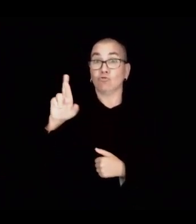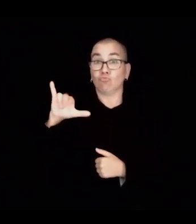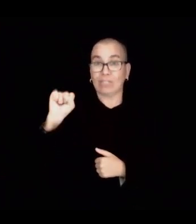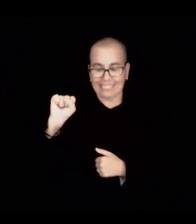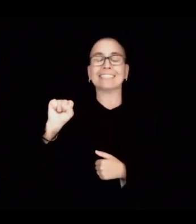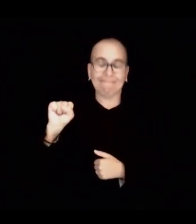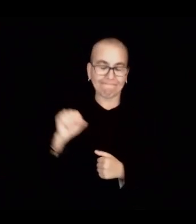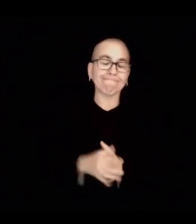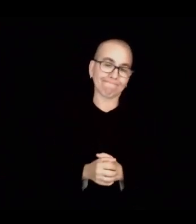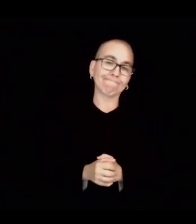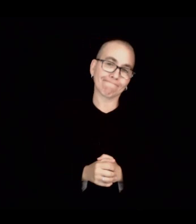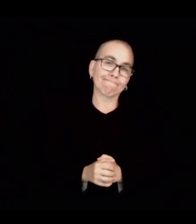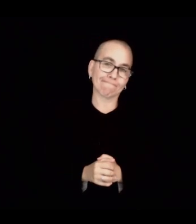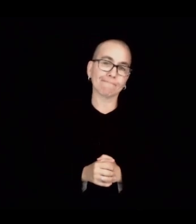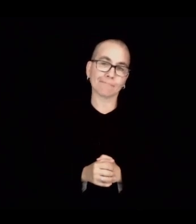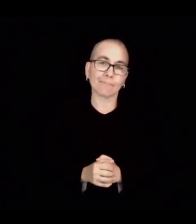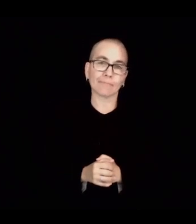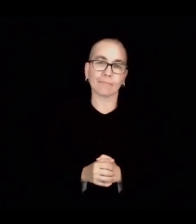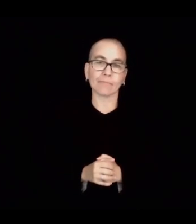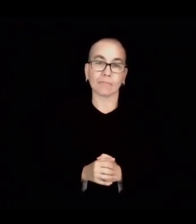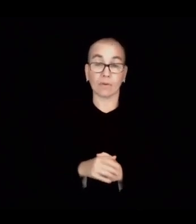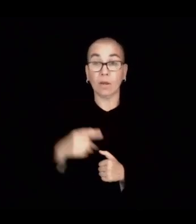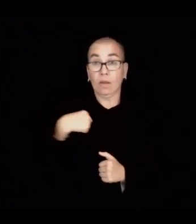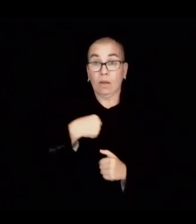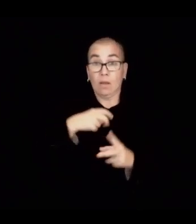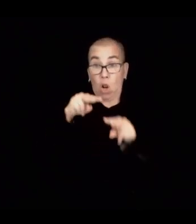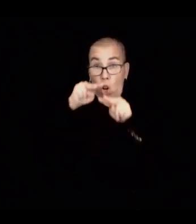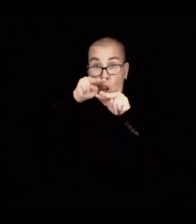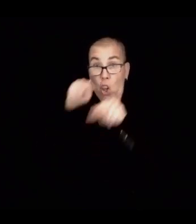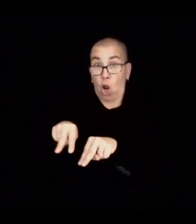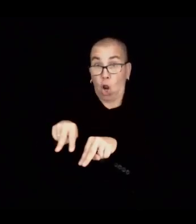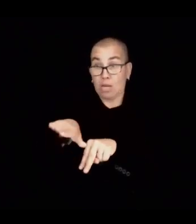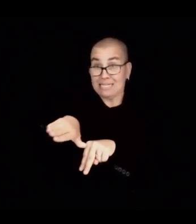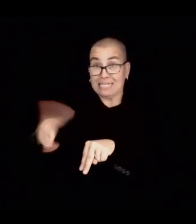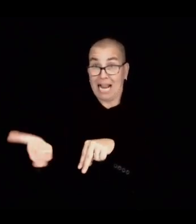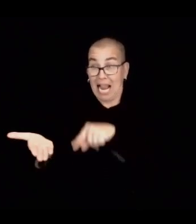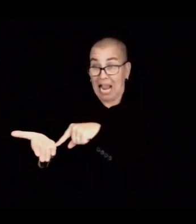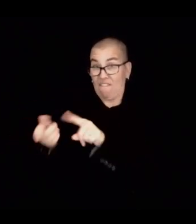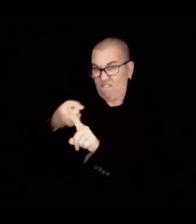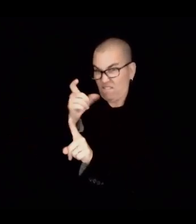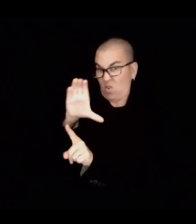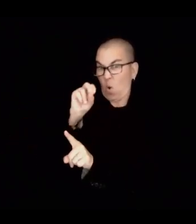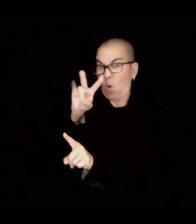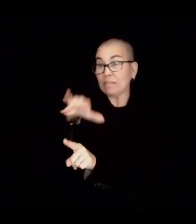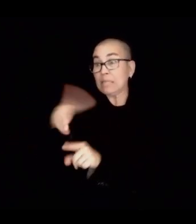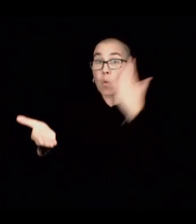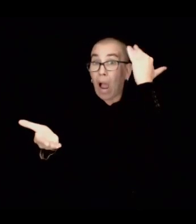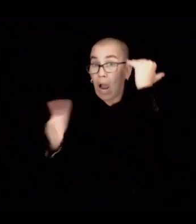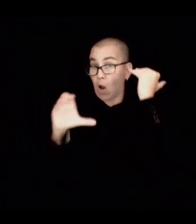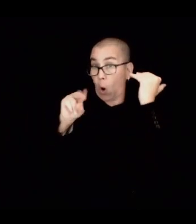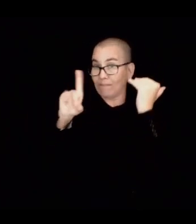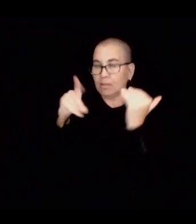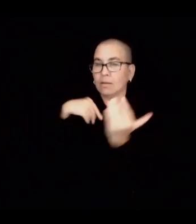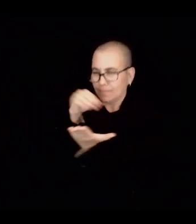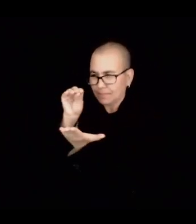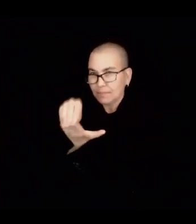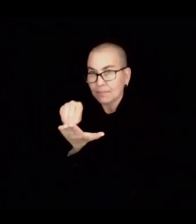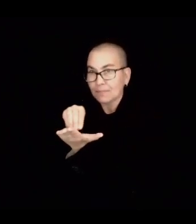test who subsequently dies is reported as a COVID death. And I can't